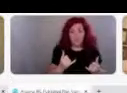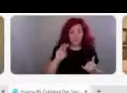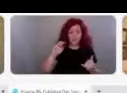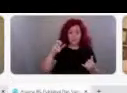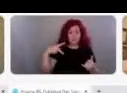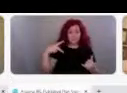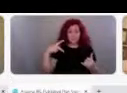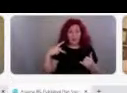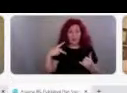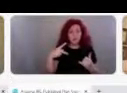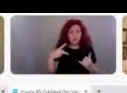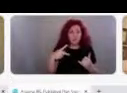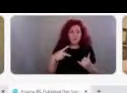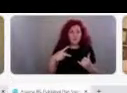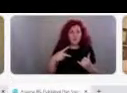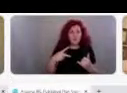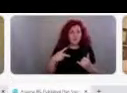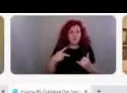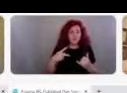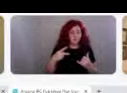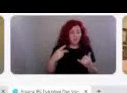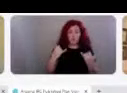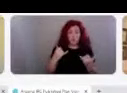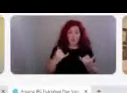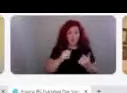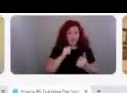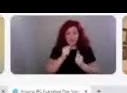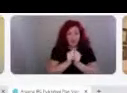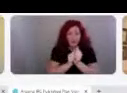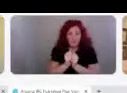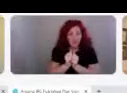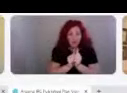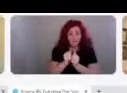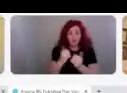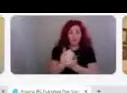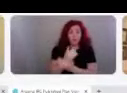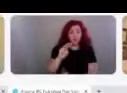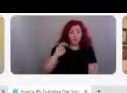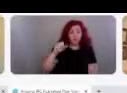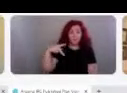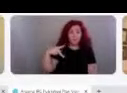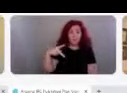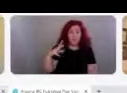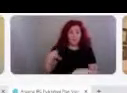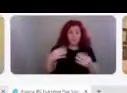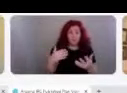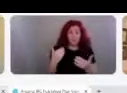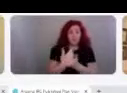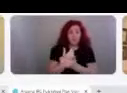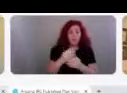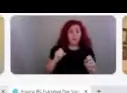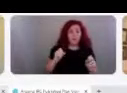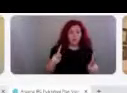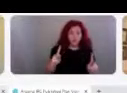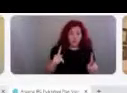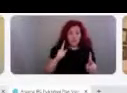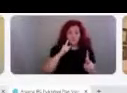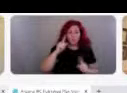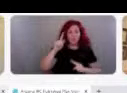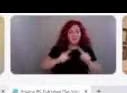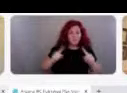productions mr gate to me is not very competitive the new map gives us new opportunities for